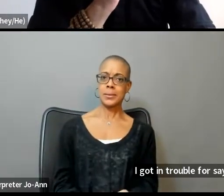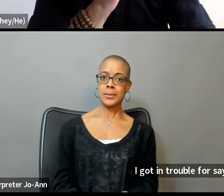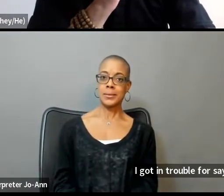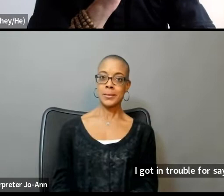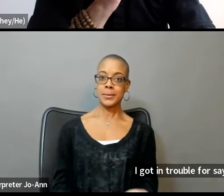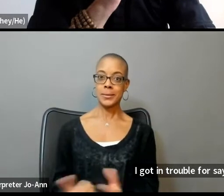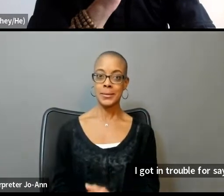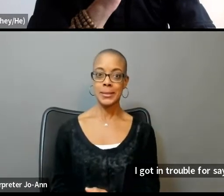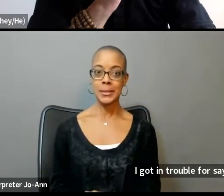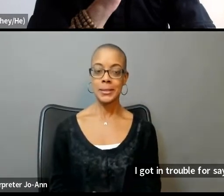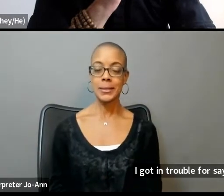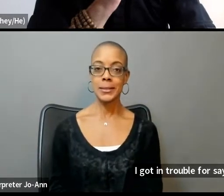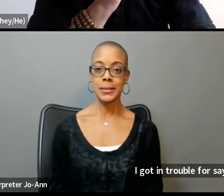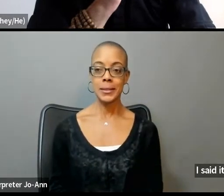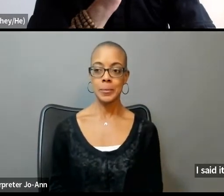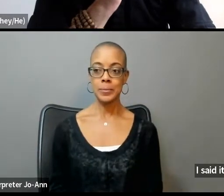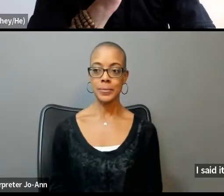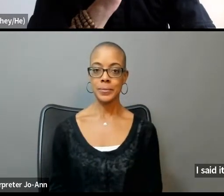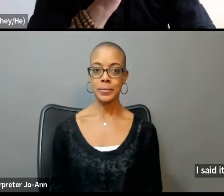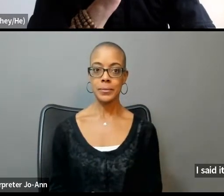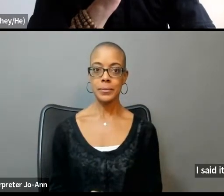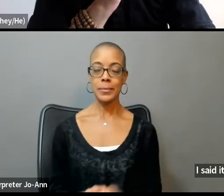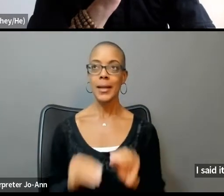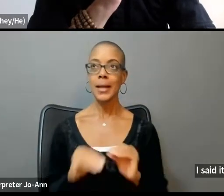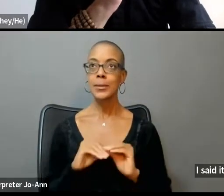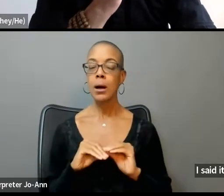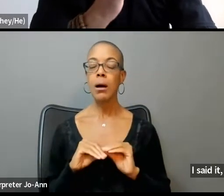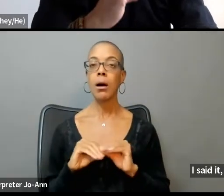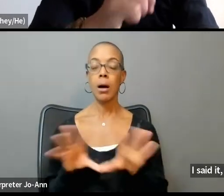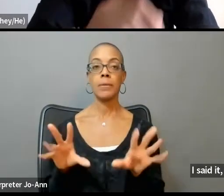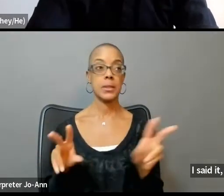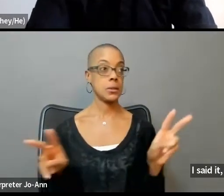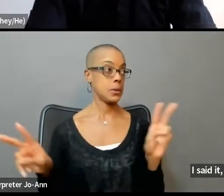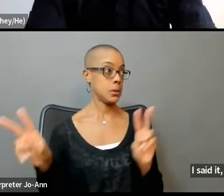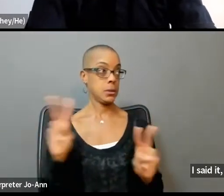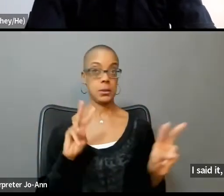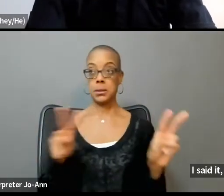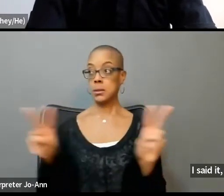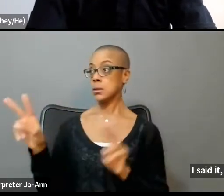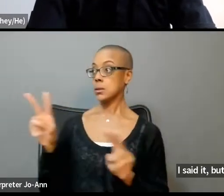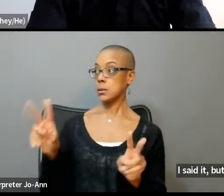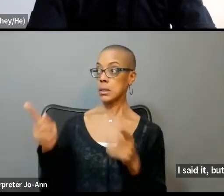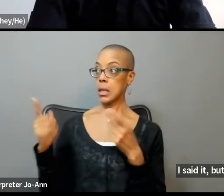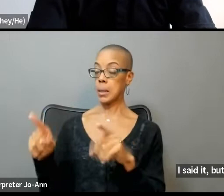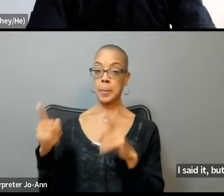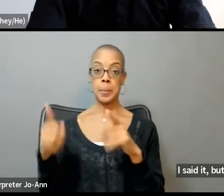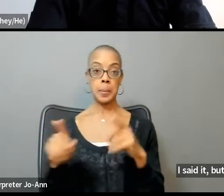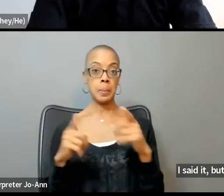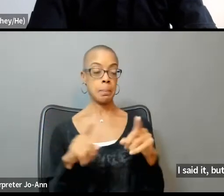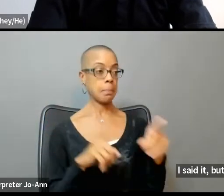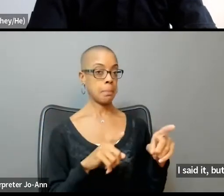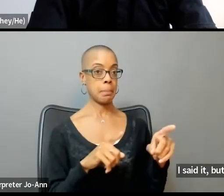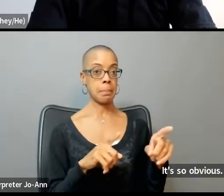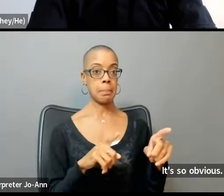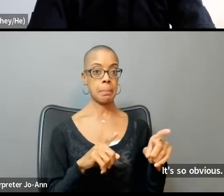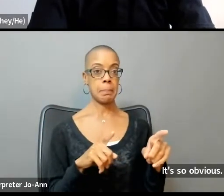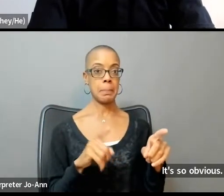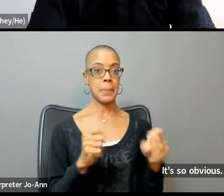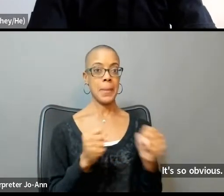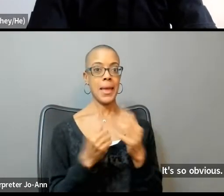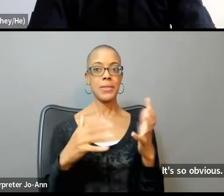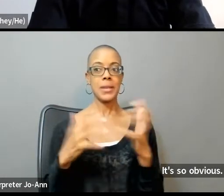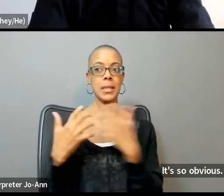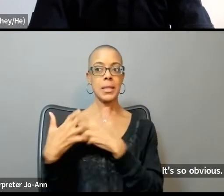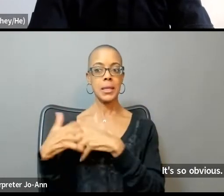it's so obvious when you look around at everything that's going on, how everything is set up